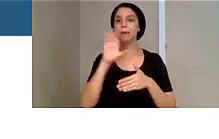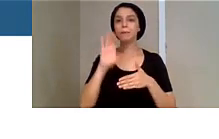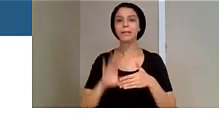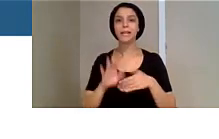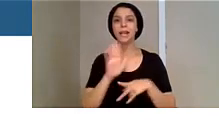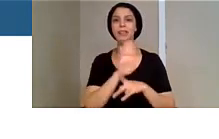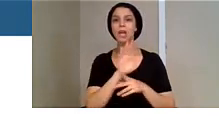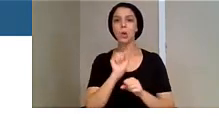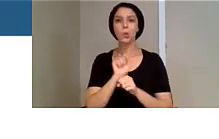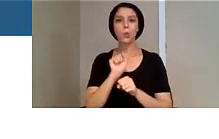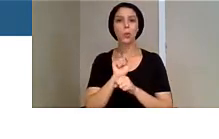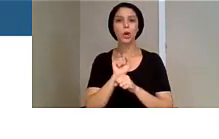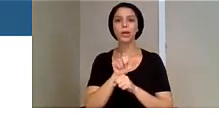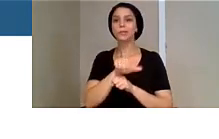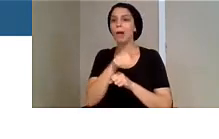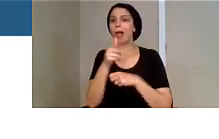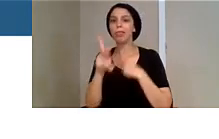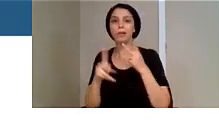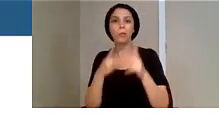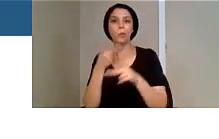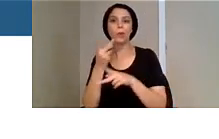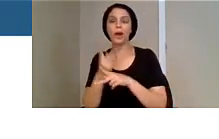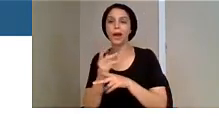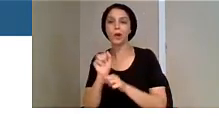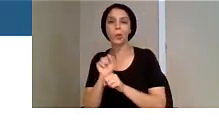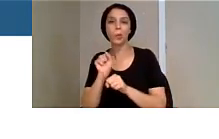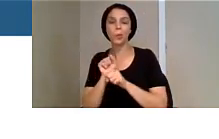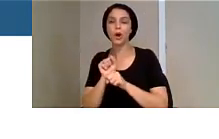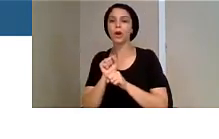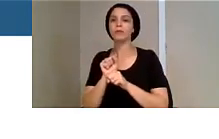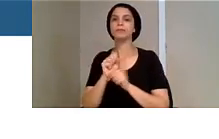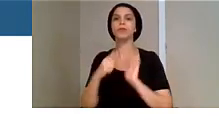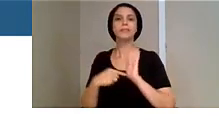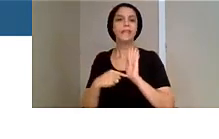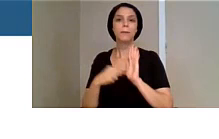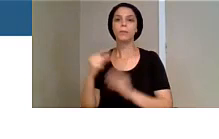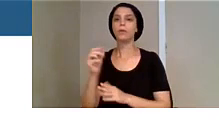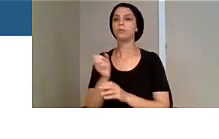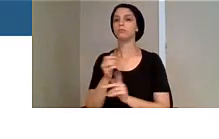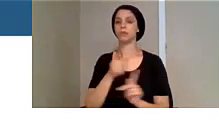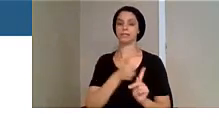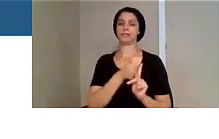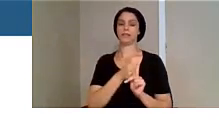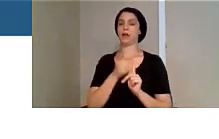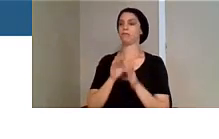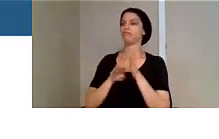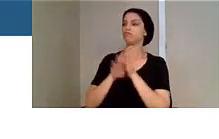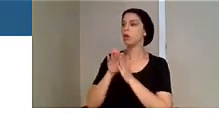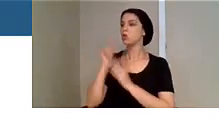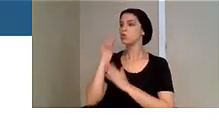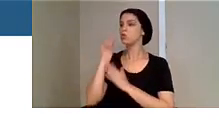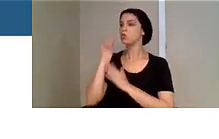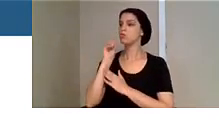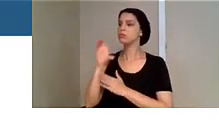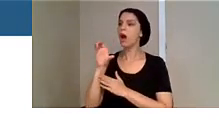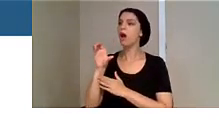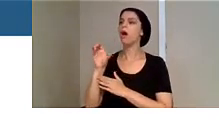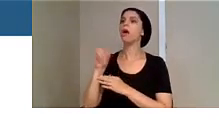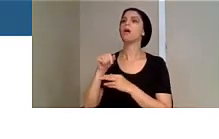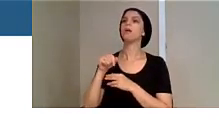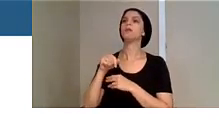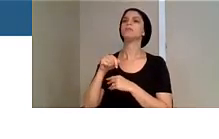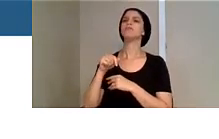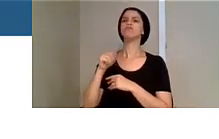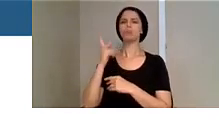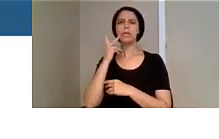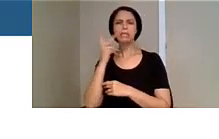work somewhere else. So maybe they created a Google Doc in their Drive outside of the course based upon